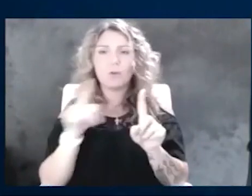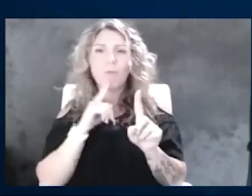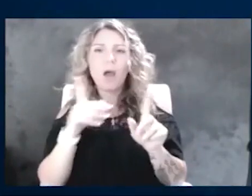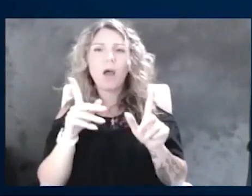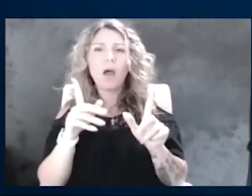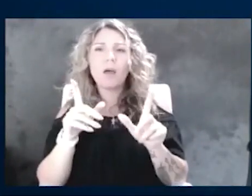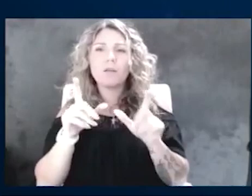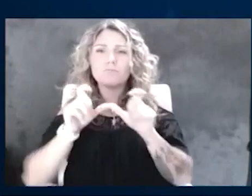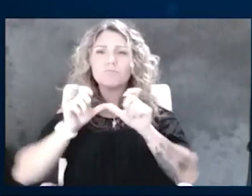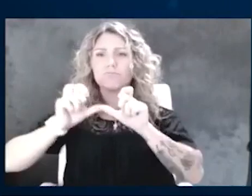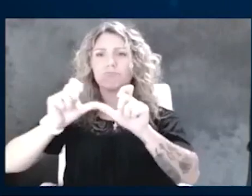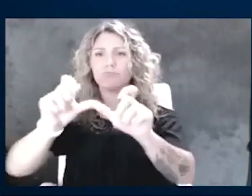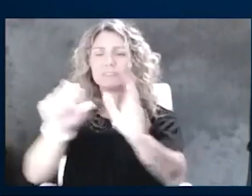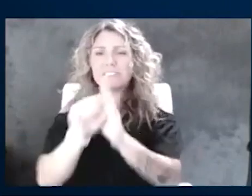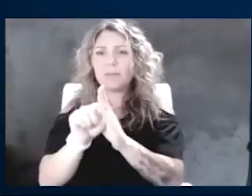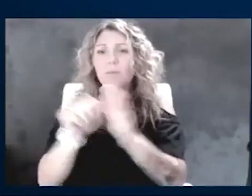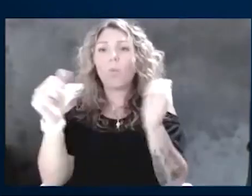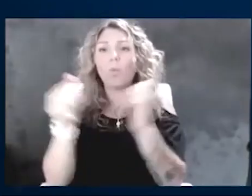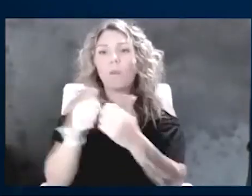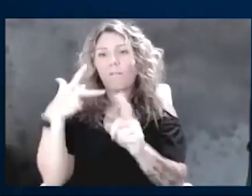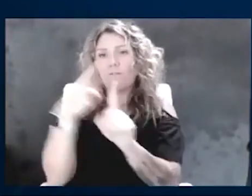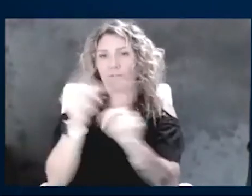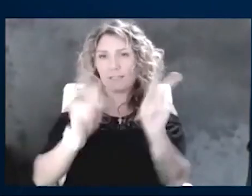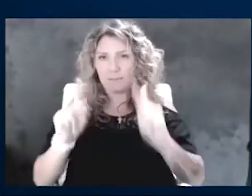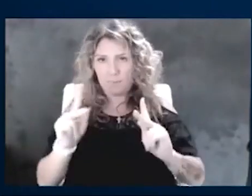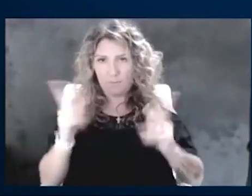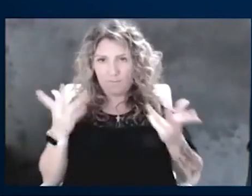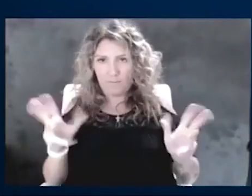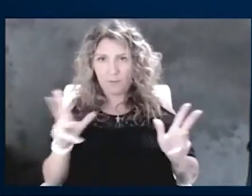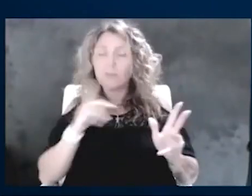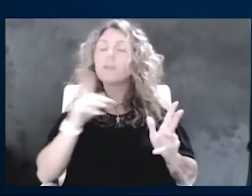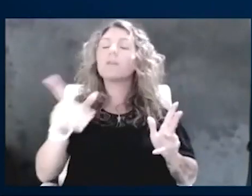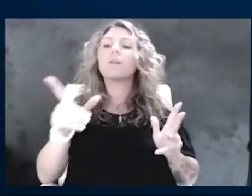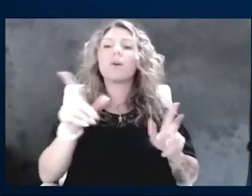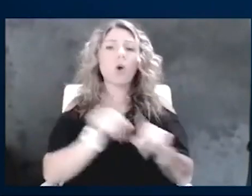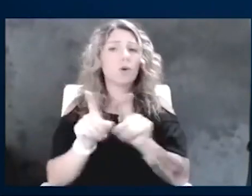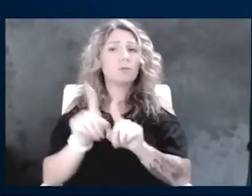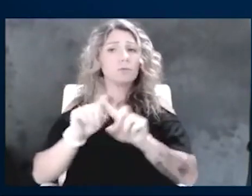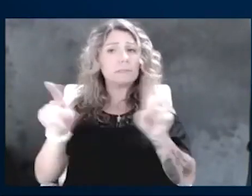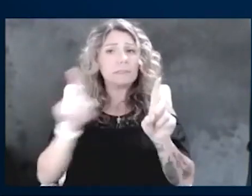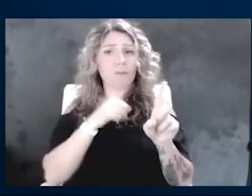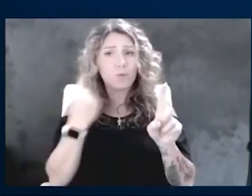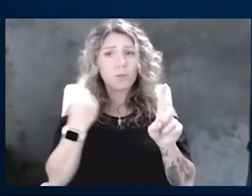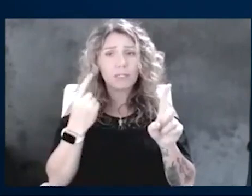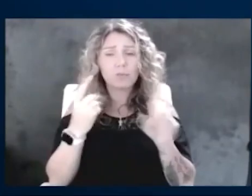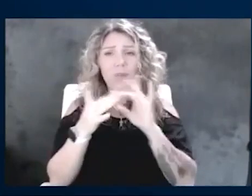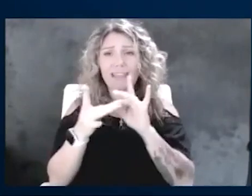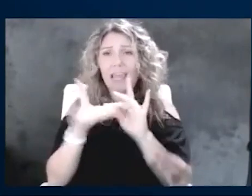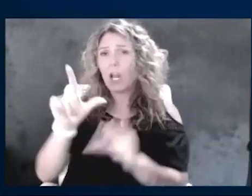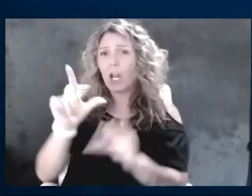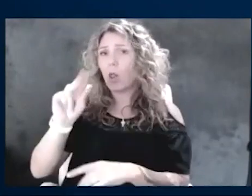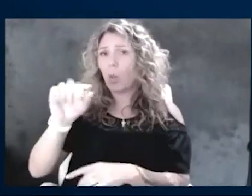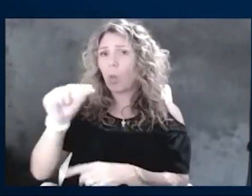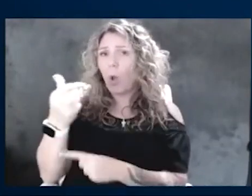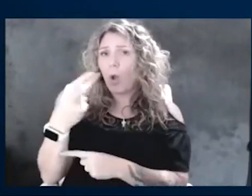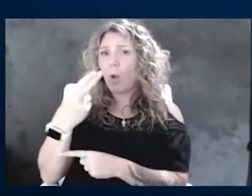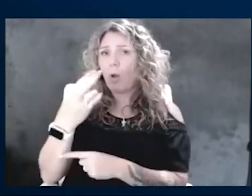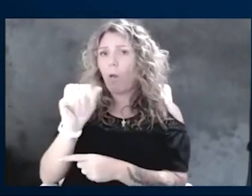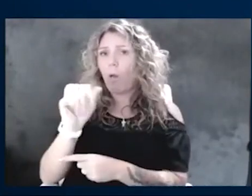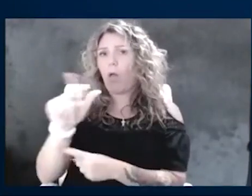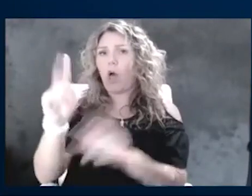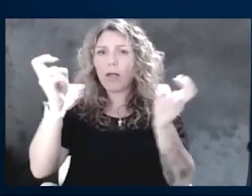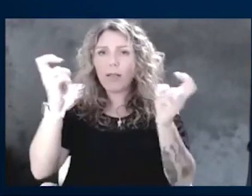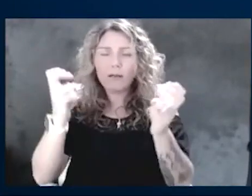in vaccinated people? And also, is there a different risk of long hauler COVID with Delta? Yeah,